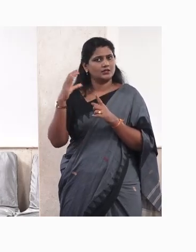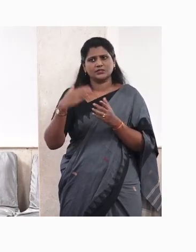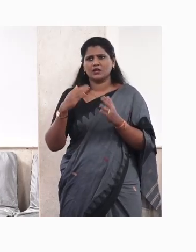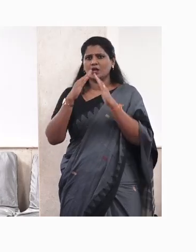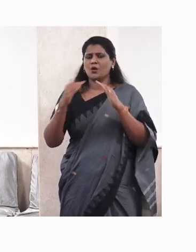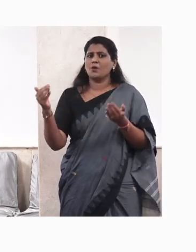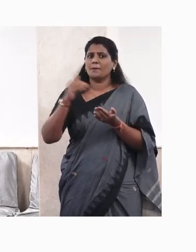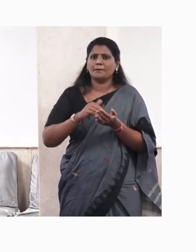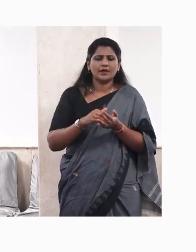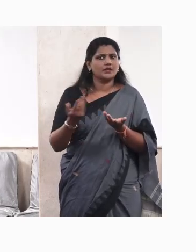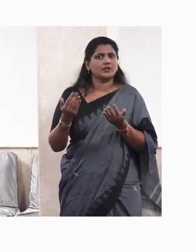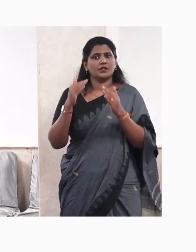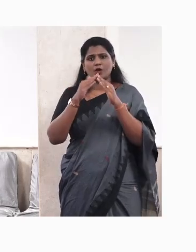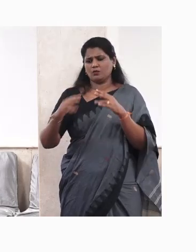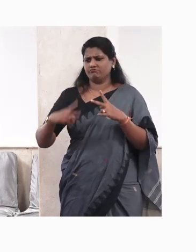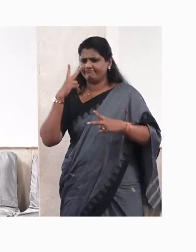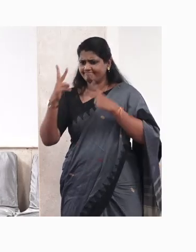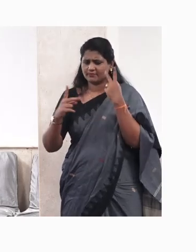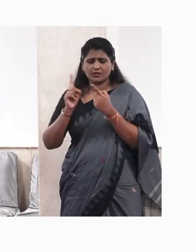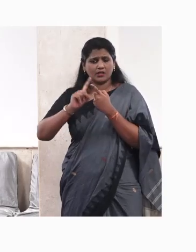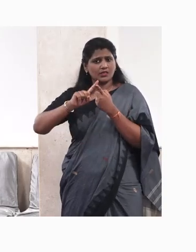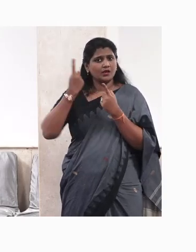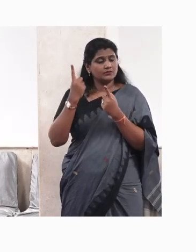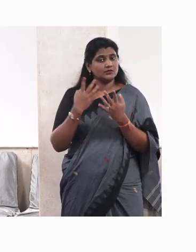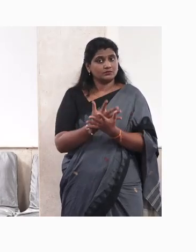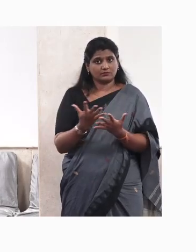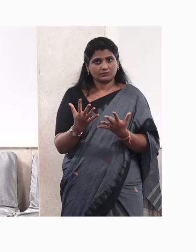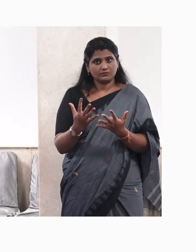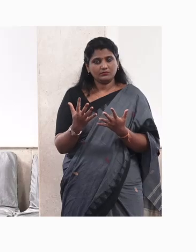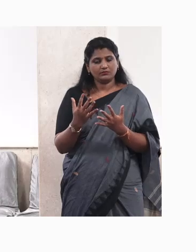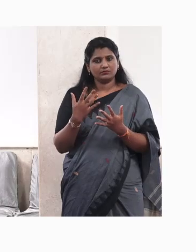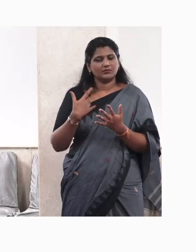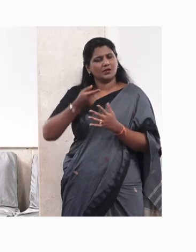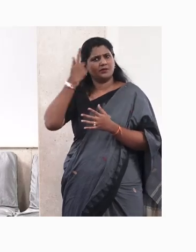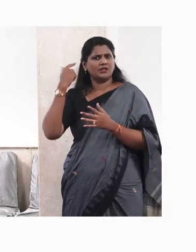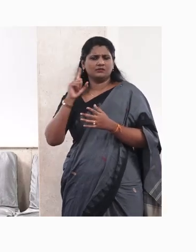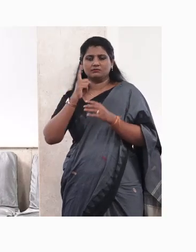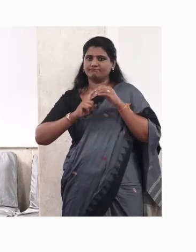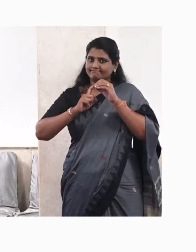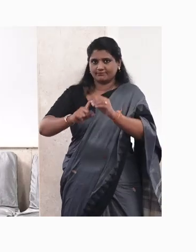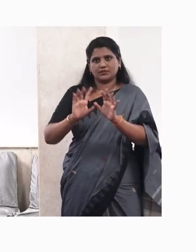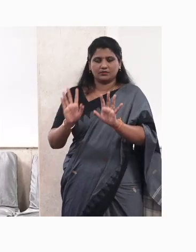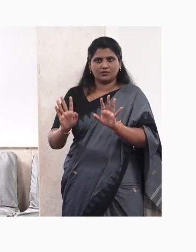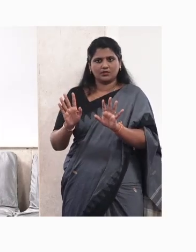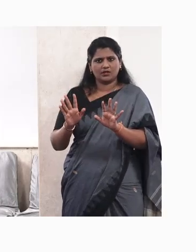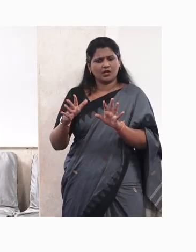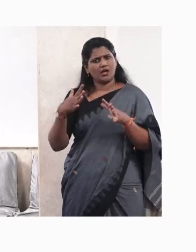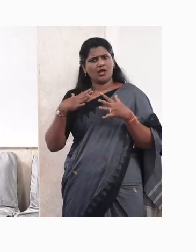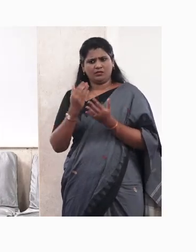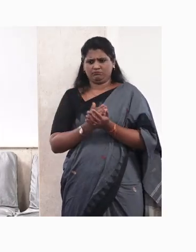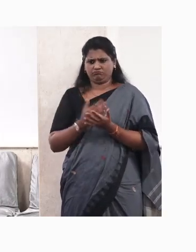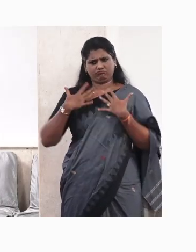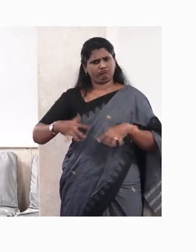when I go to a home visit, the first thing earlier my first question used to be, are you keeping in good